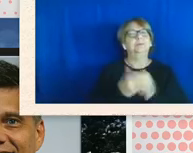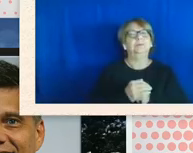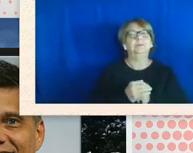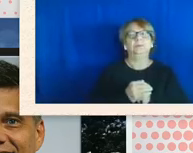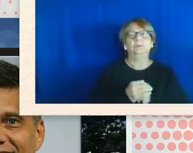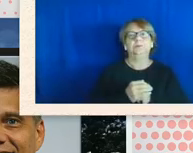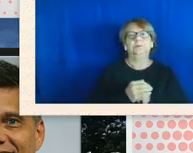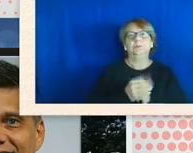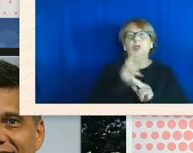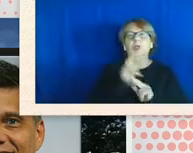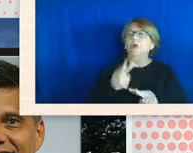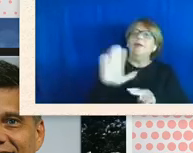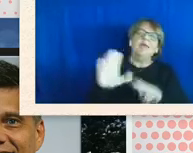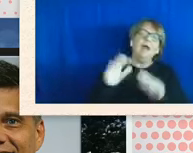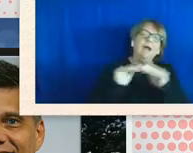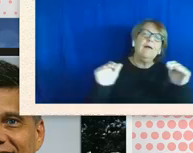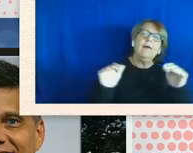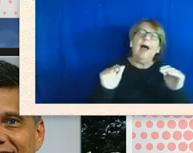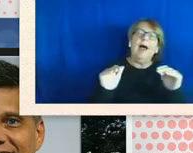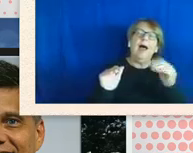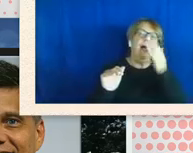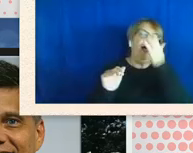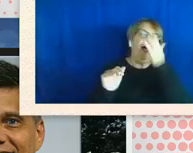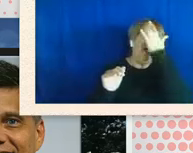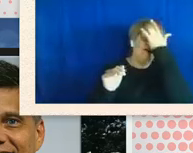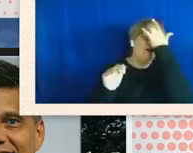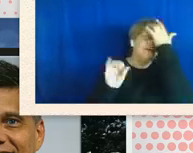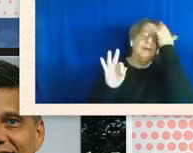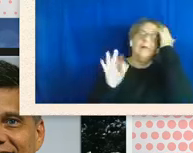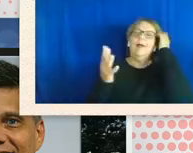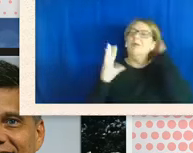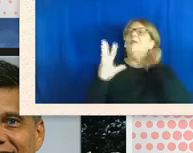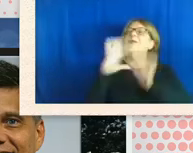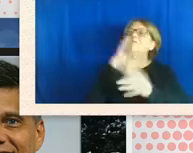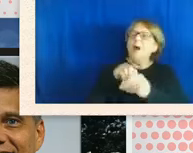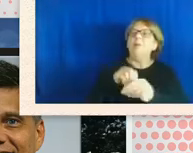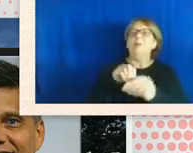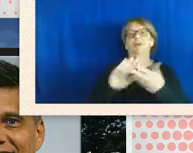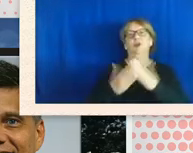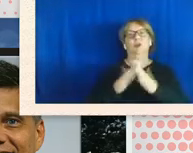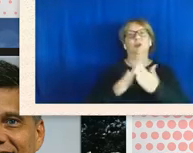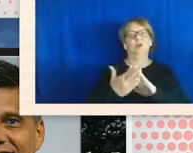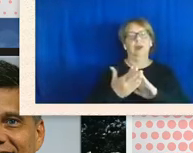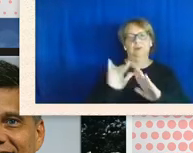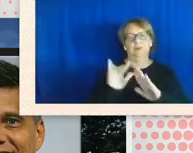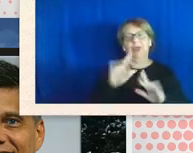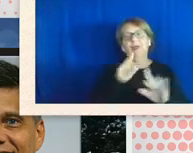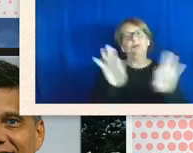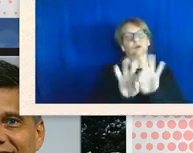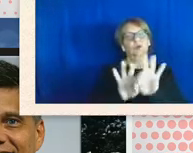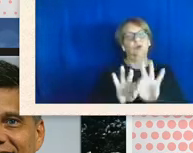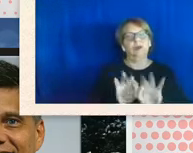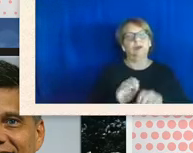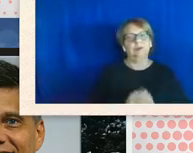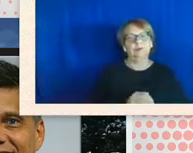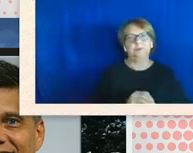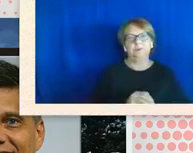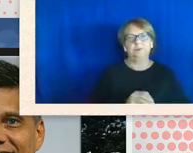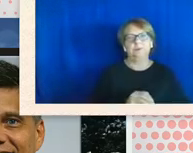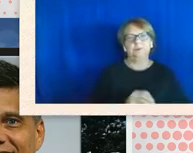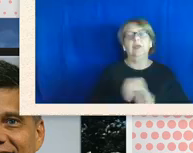level of involvement in the community is, which is very important. And finally, it'll allow